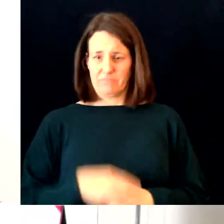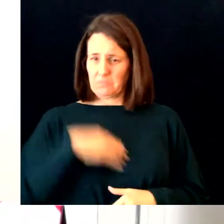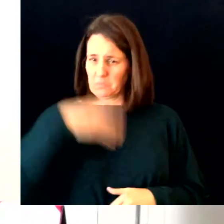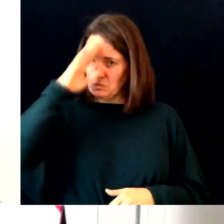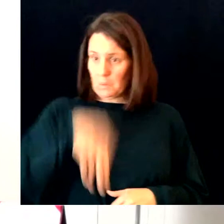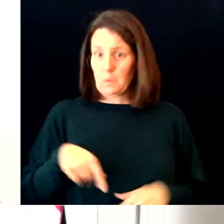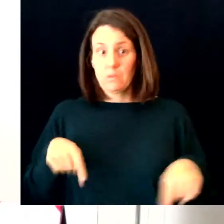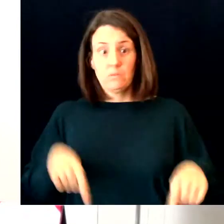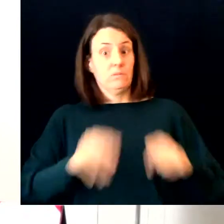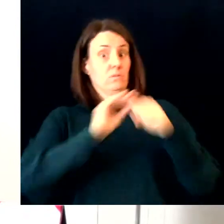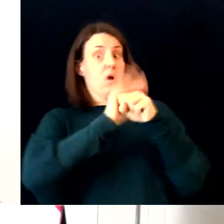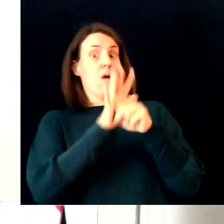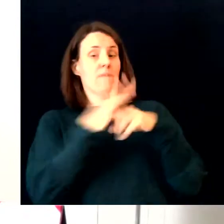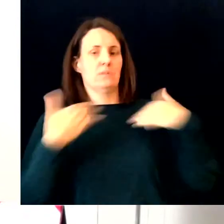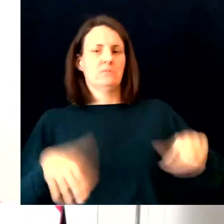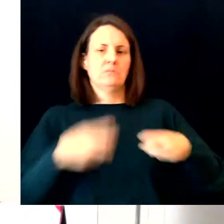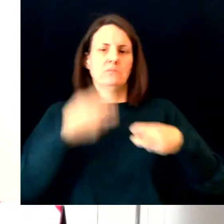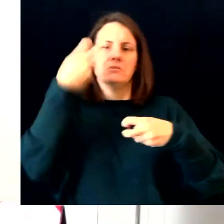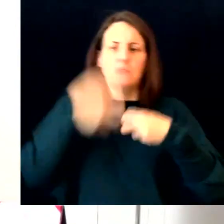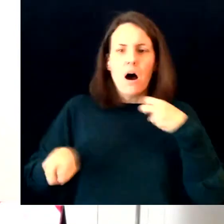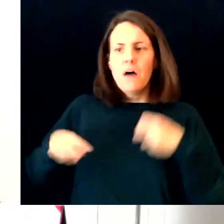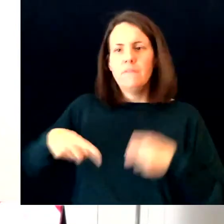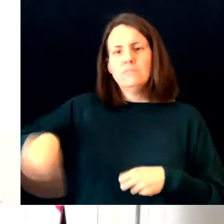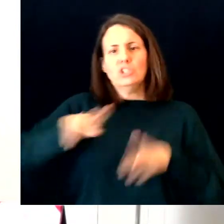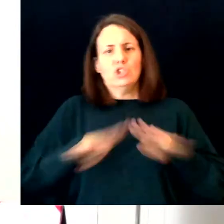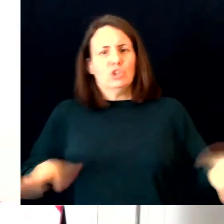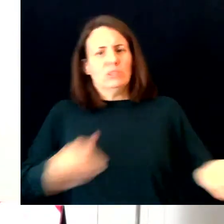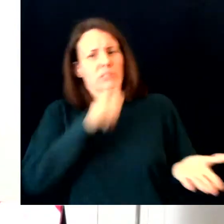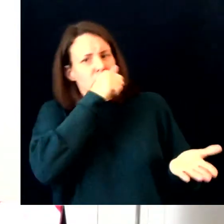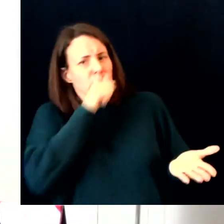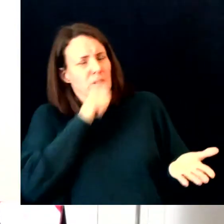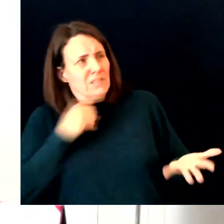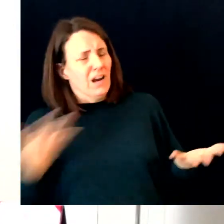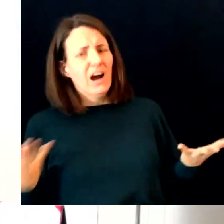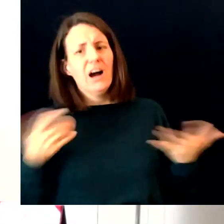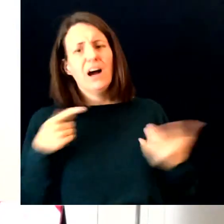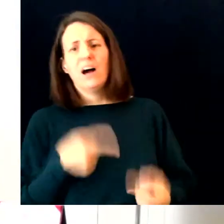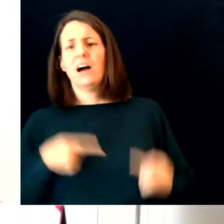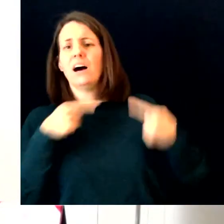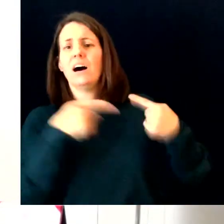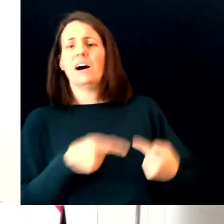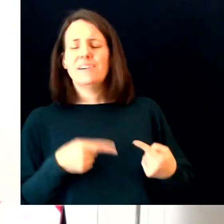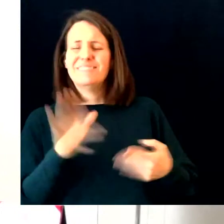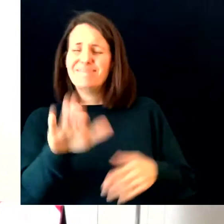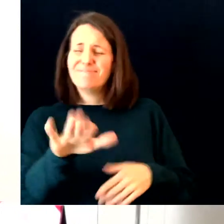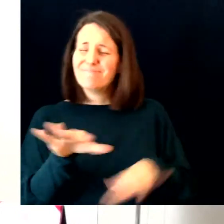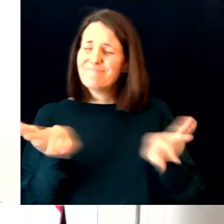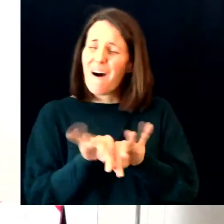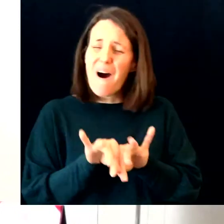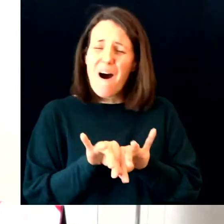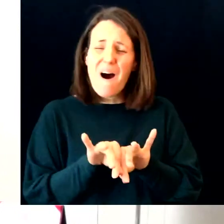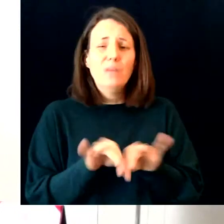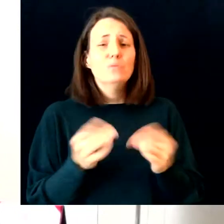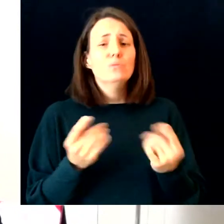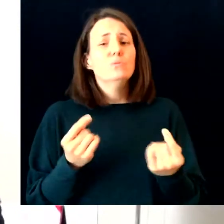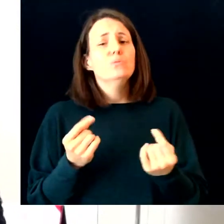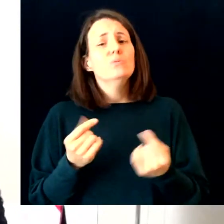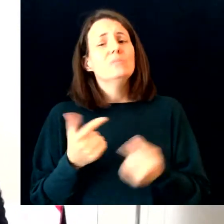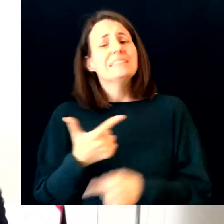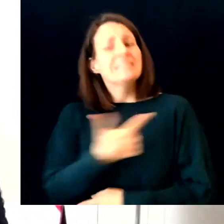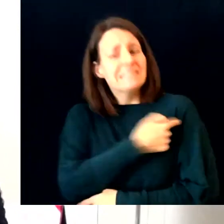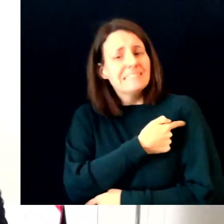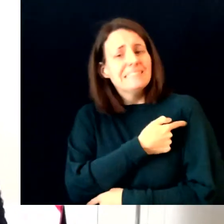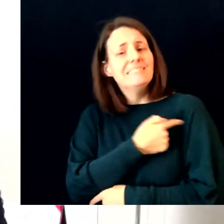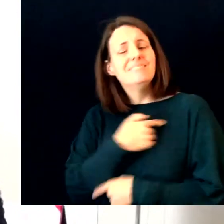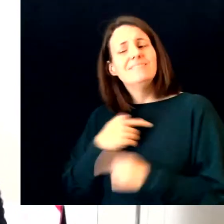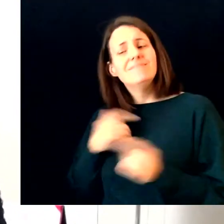safe is to get the vaccine if they are eligible, and also continue to talk to them about their mental health. And I'll turn it